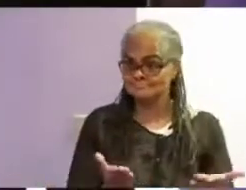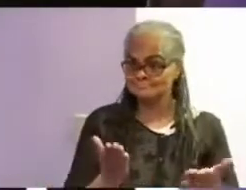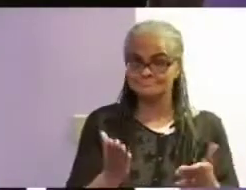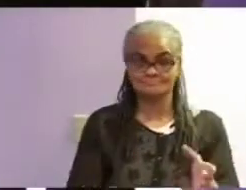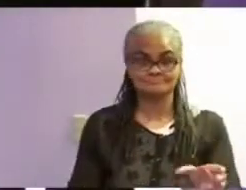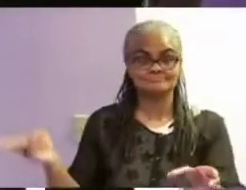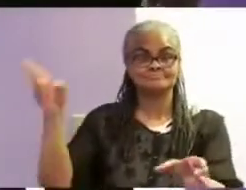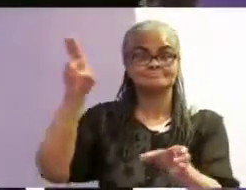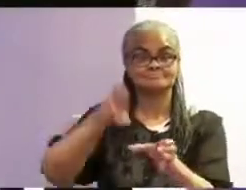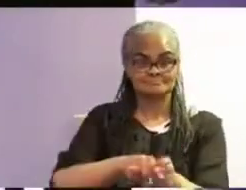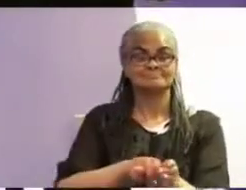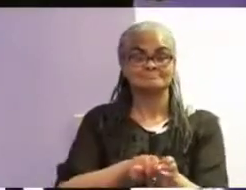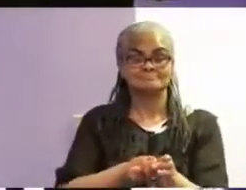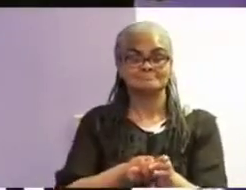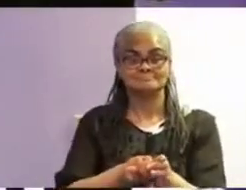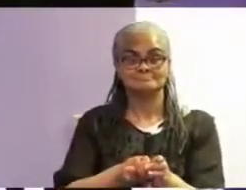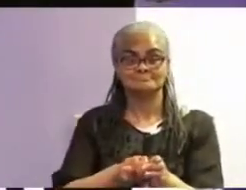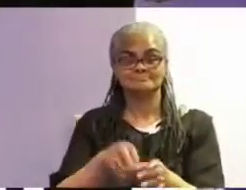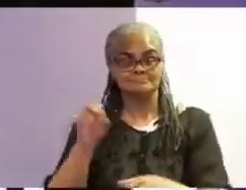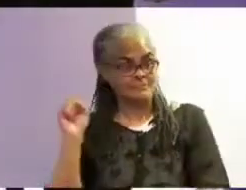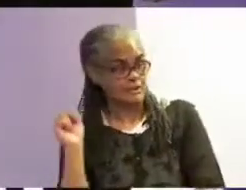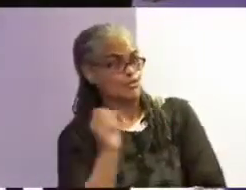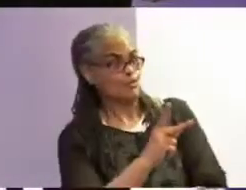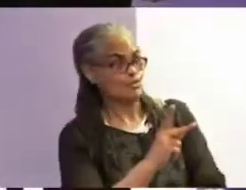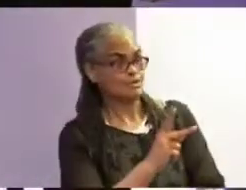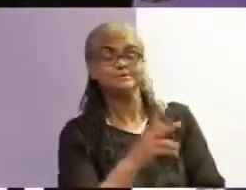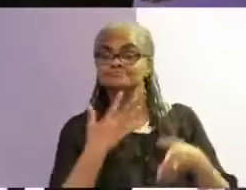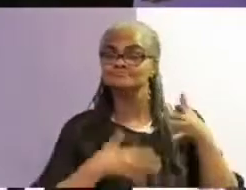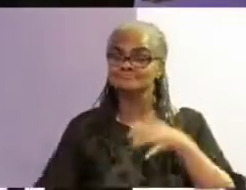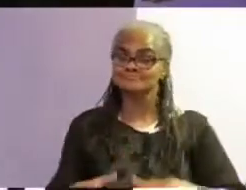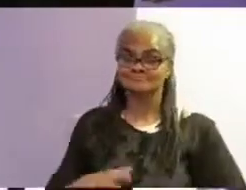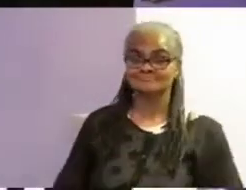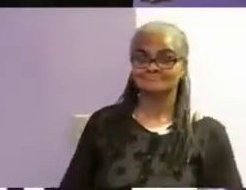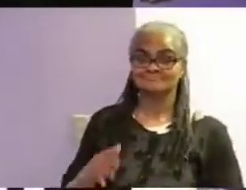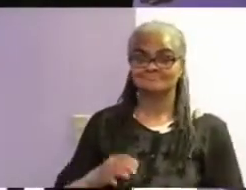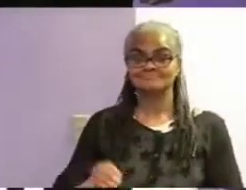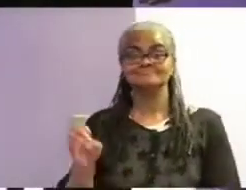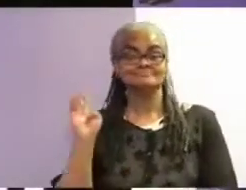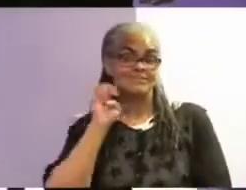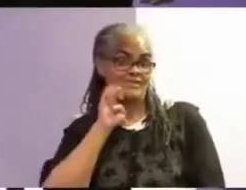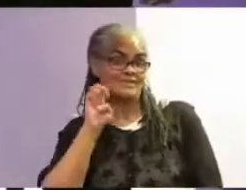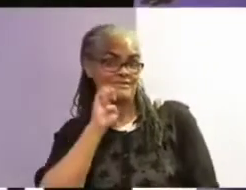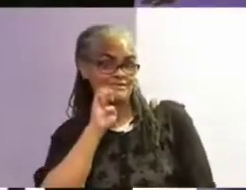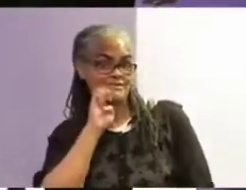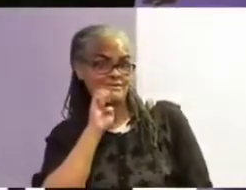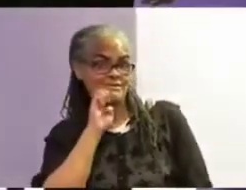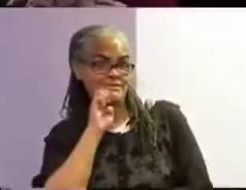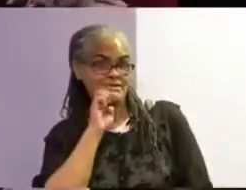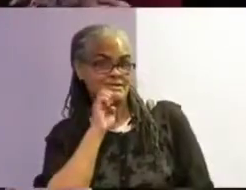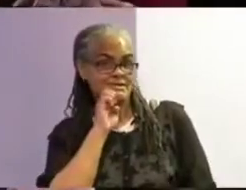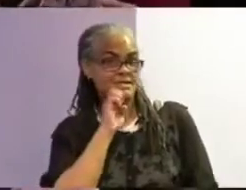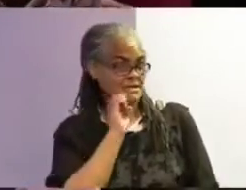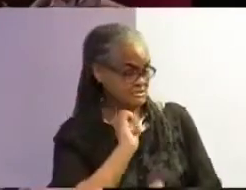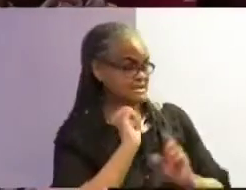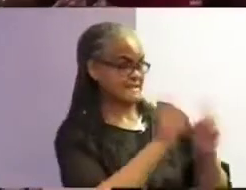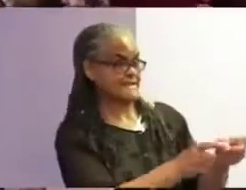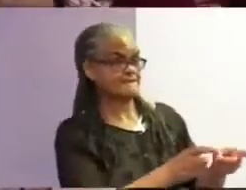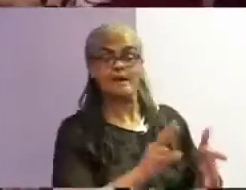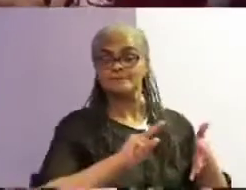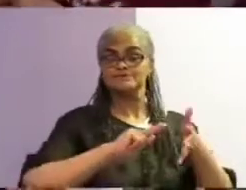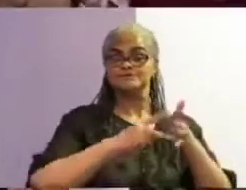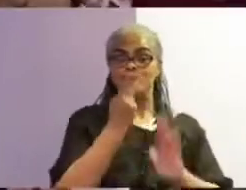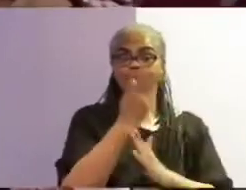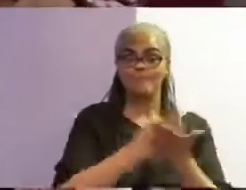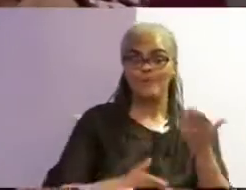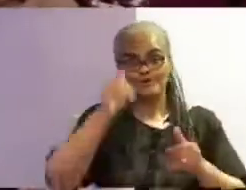his mantle back to Elisha. He said, I want a double portion of your anointing. Glory to